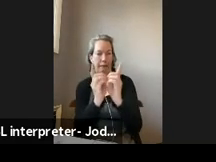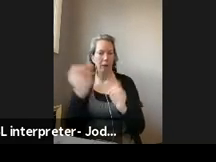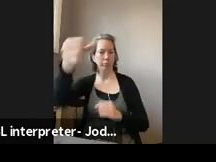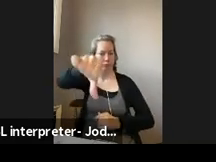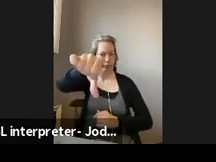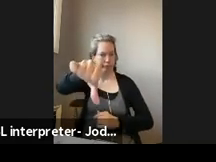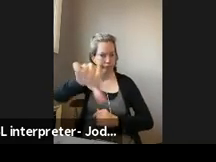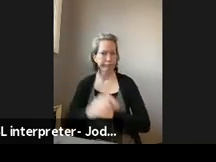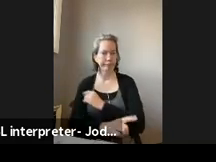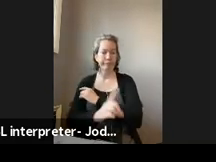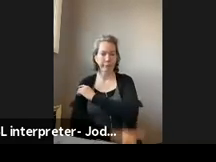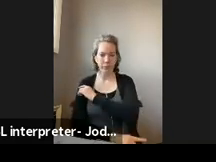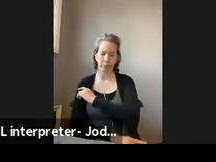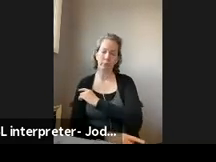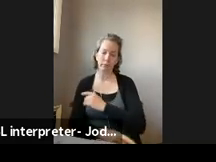Perfect.